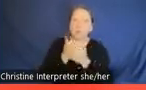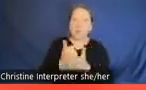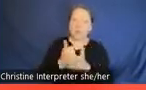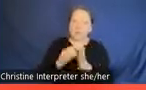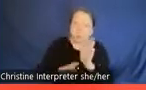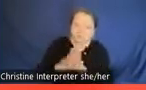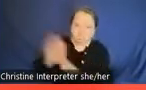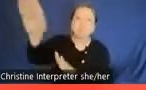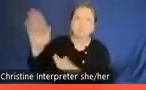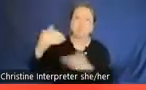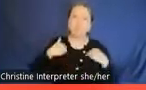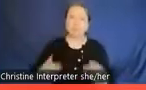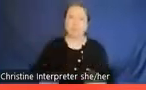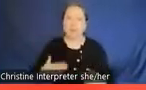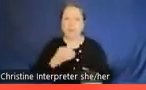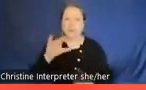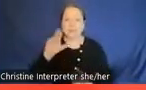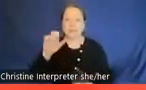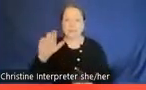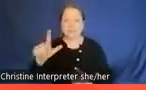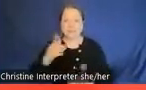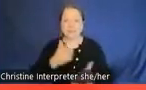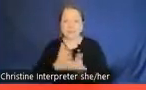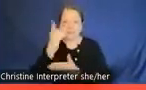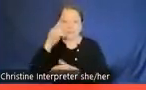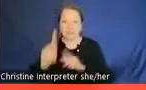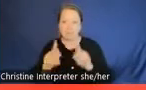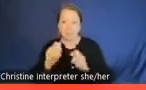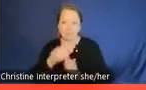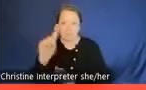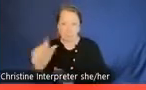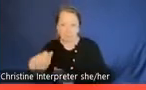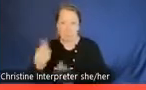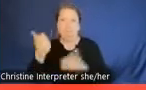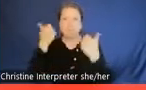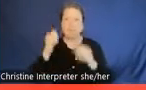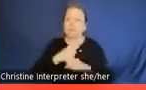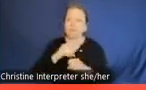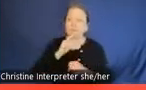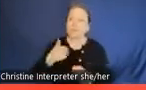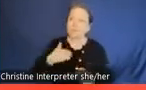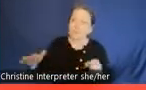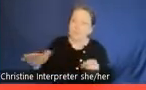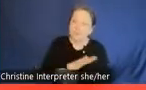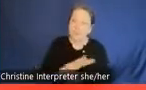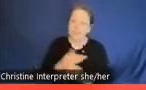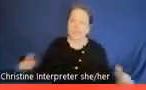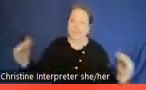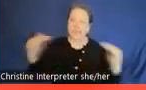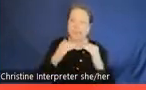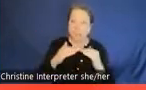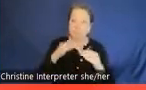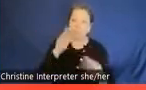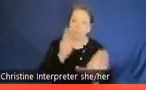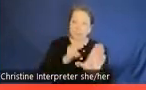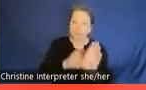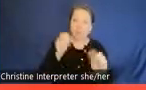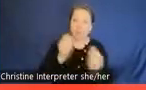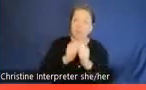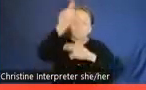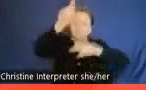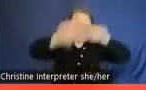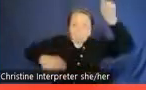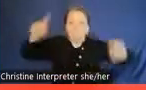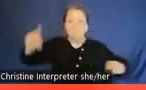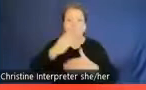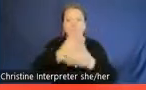and civil rights of people with disabilities and to ensure full and equal participation in all aspects of community